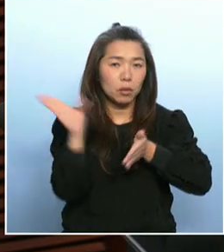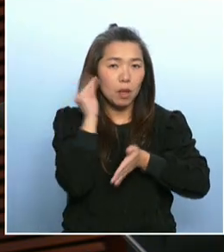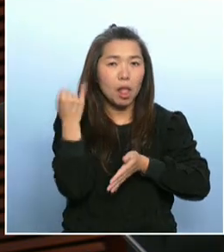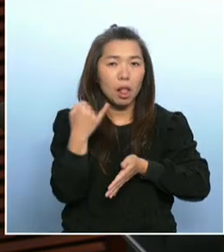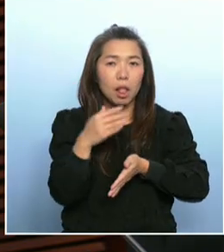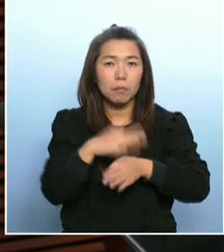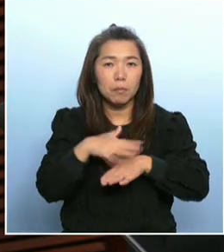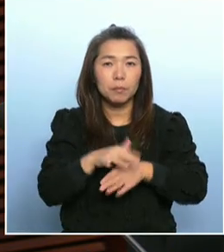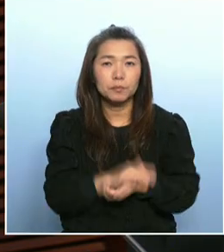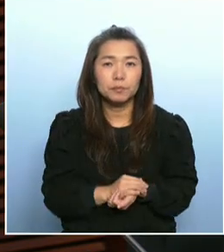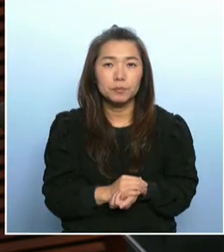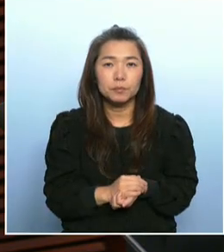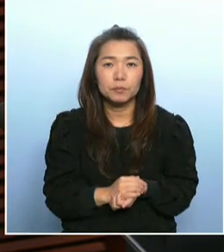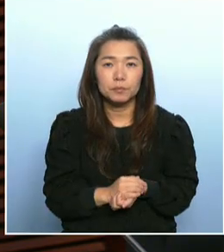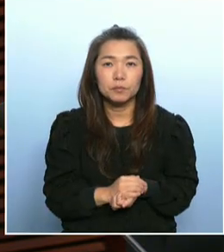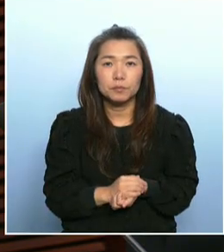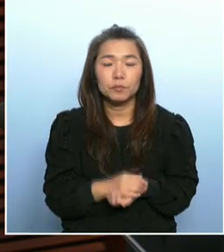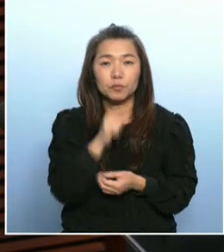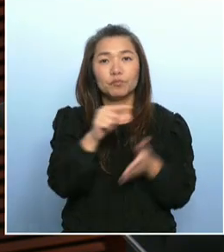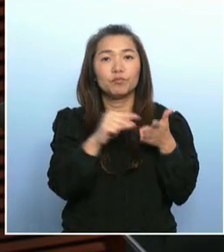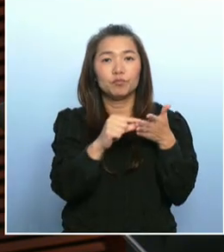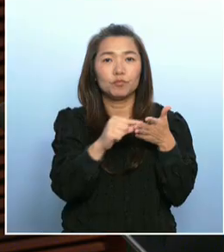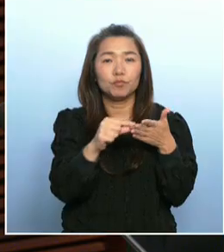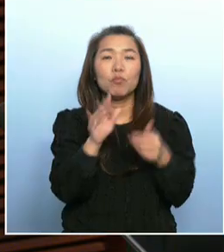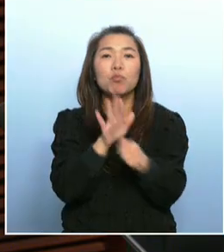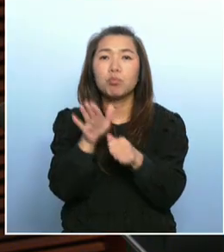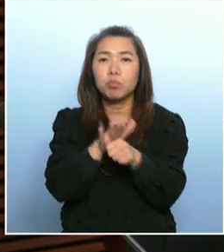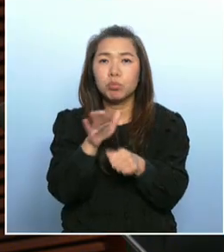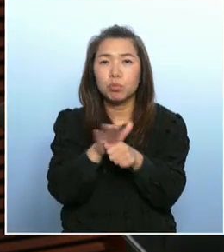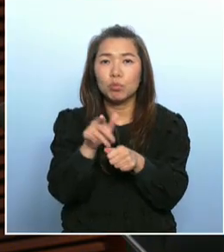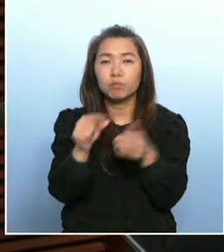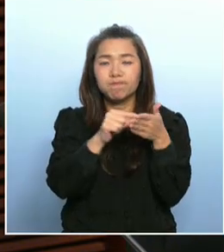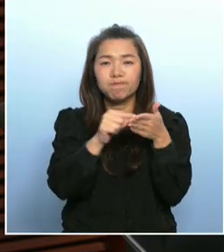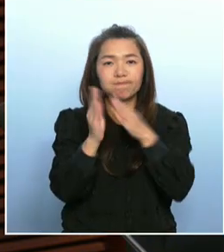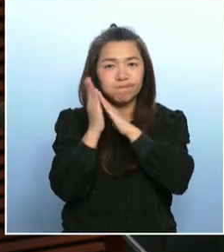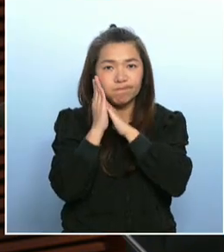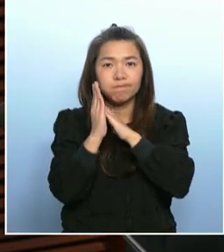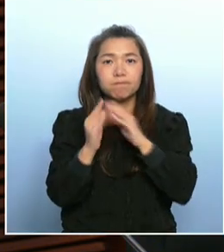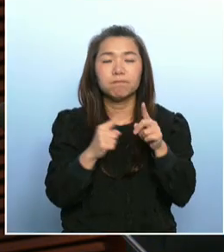As PWDs get older, their hearing may become worse.